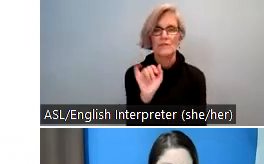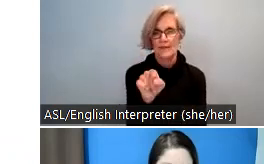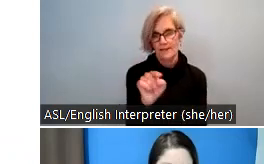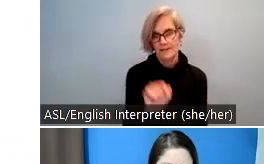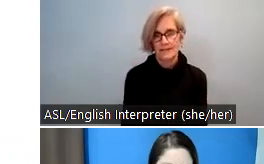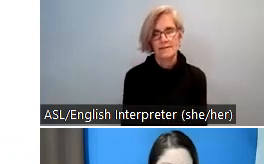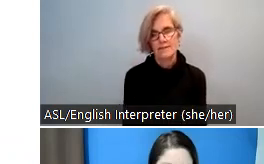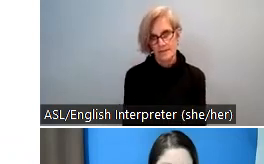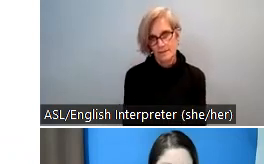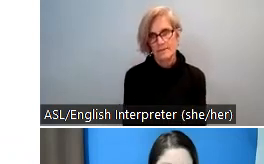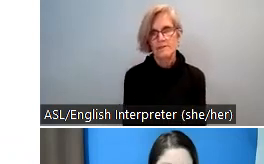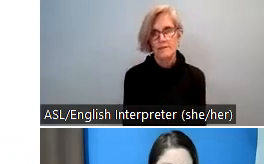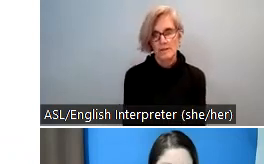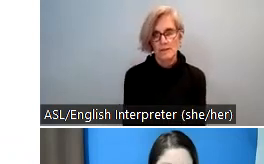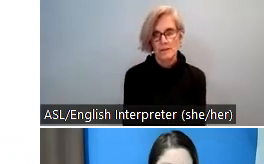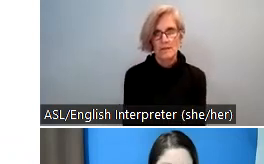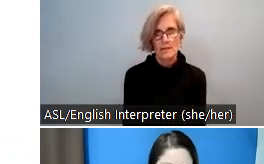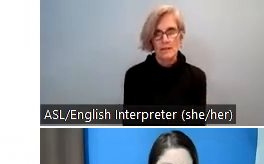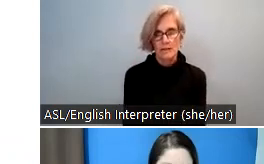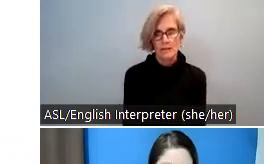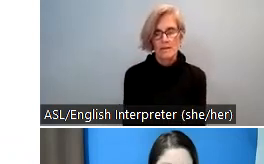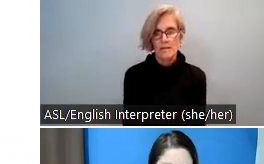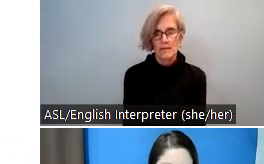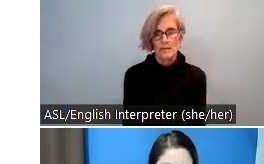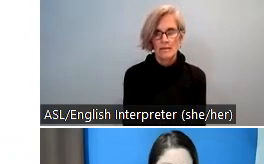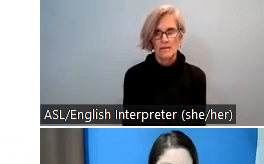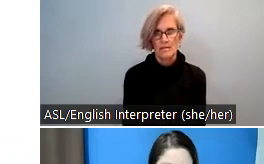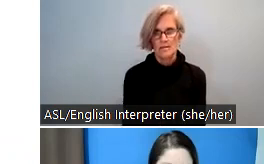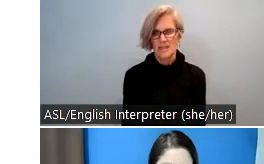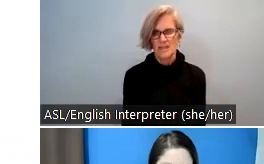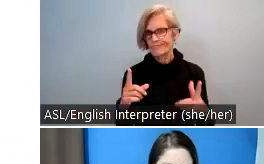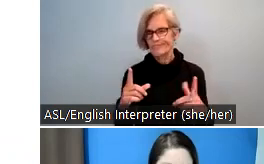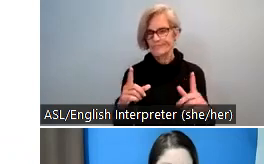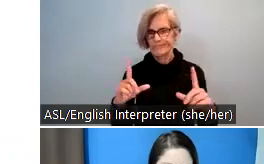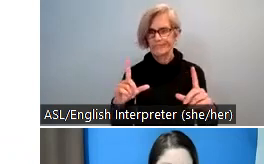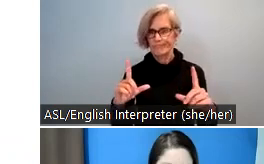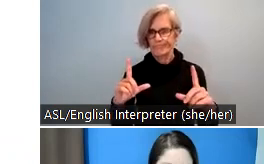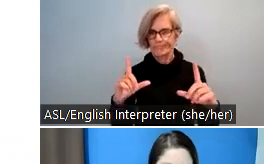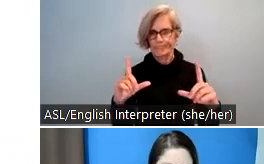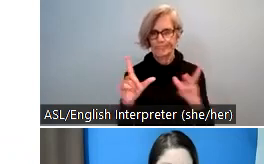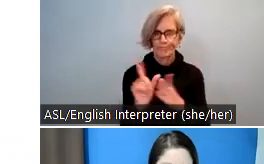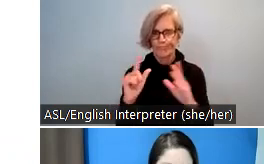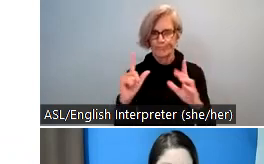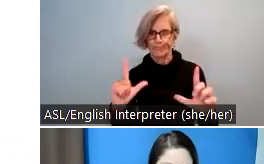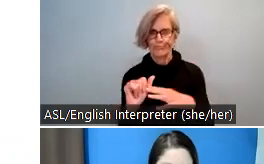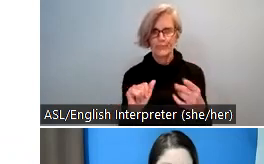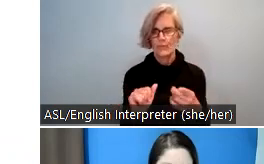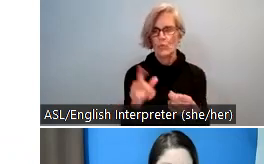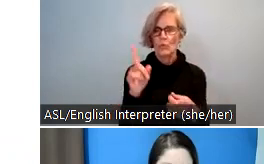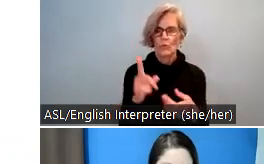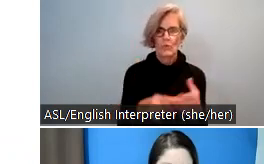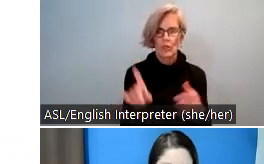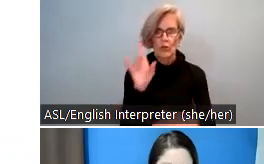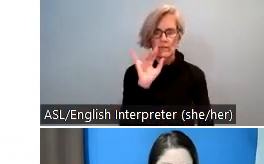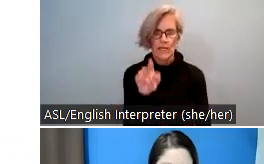is a picture here, is a screen grab of what the budget template looks like for folks who may have applied for